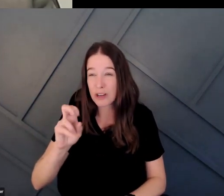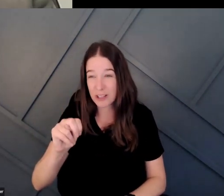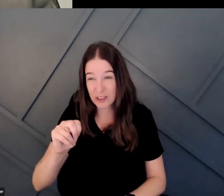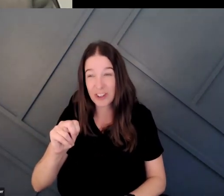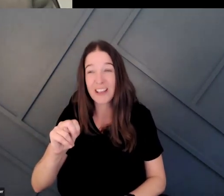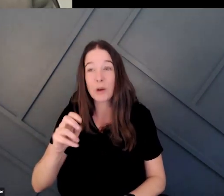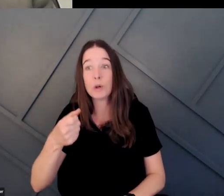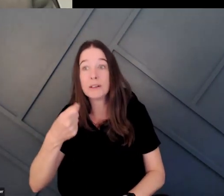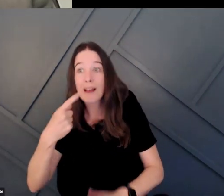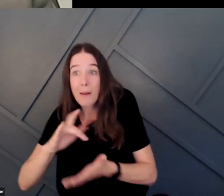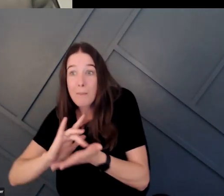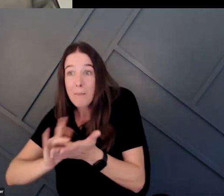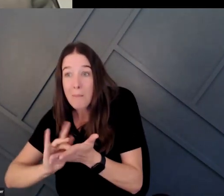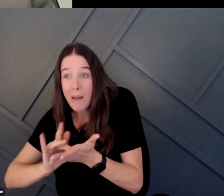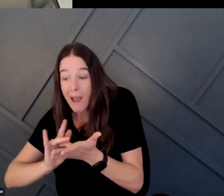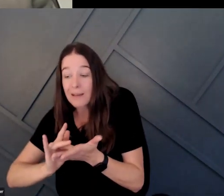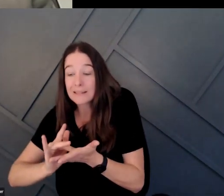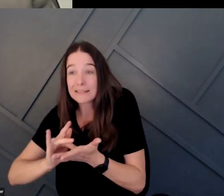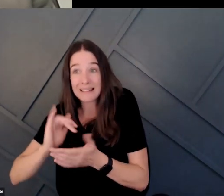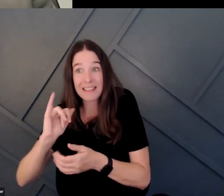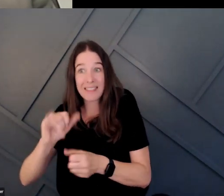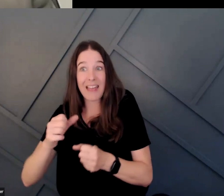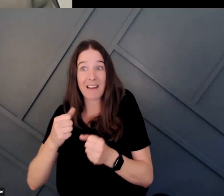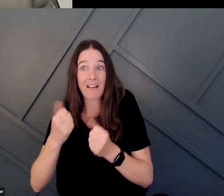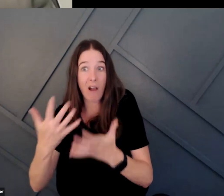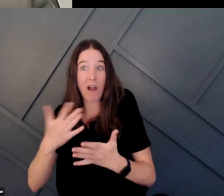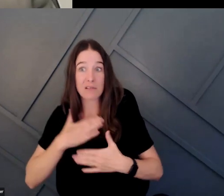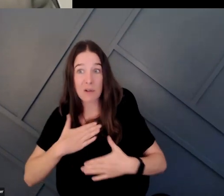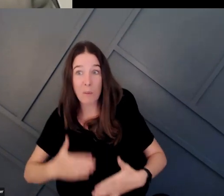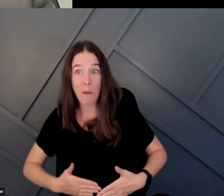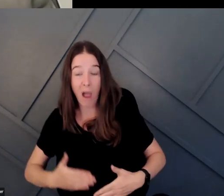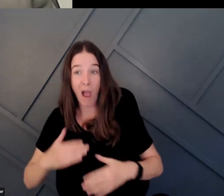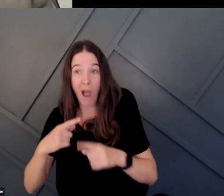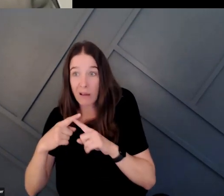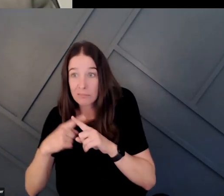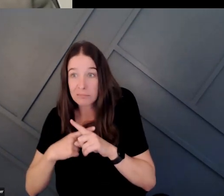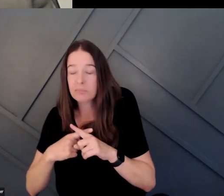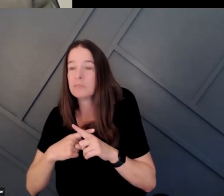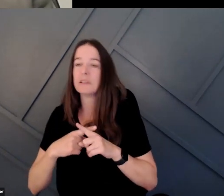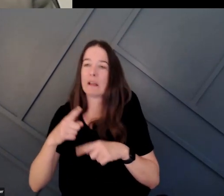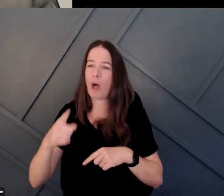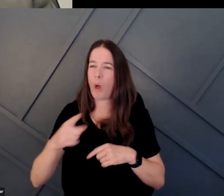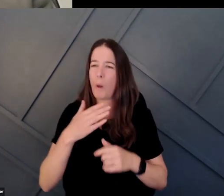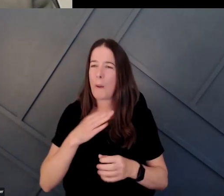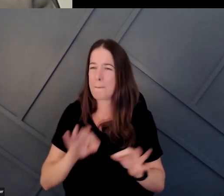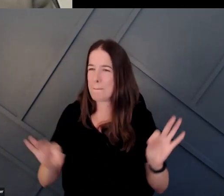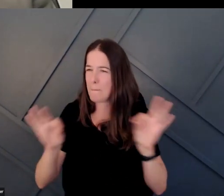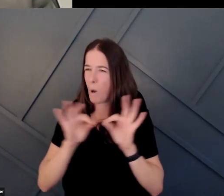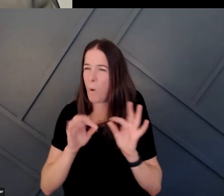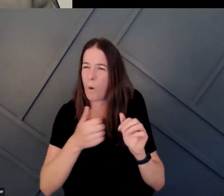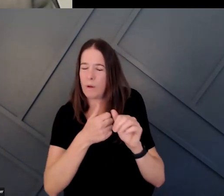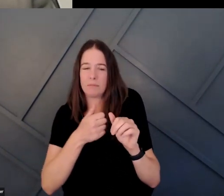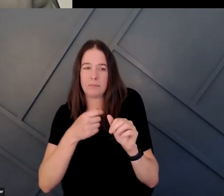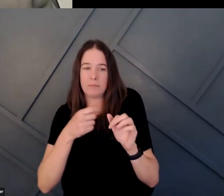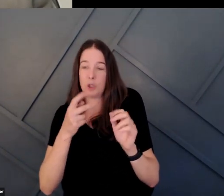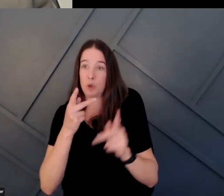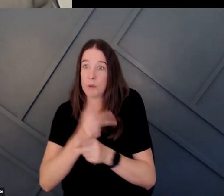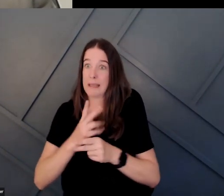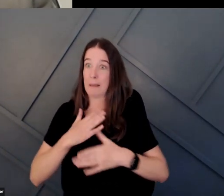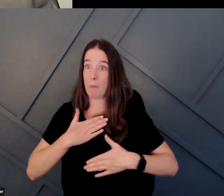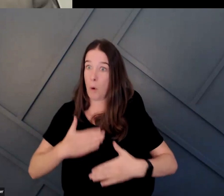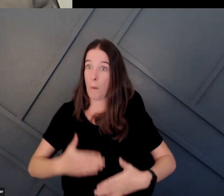trying to hydrate, it's important to stay away from alcoholic beverages, coffees, caffeinated sodas.